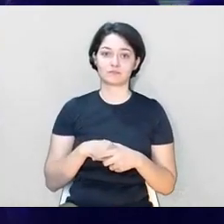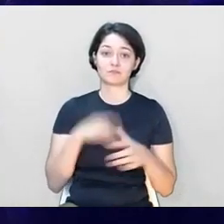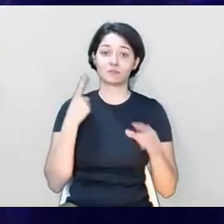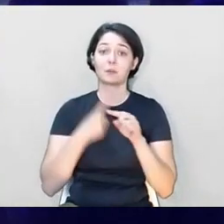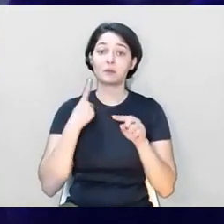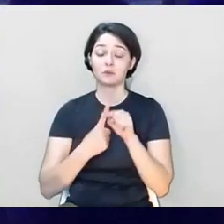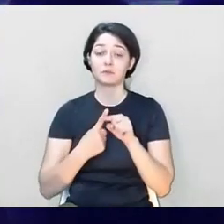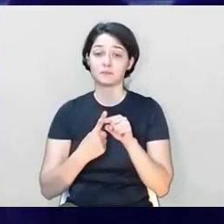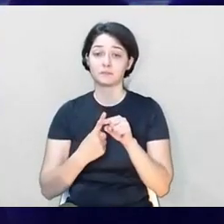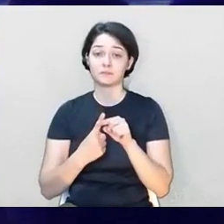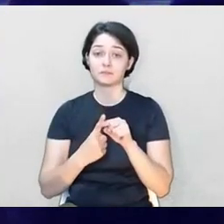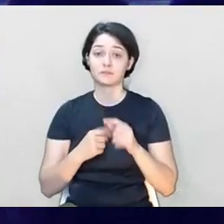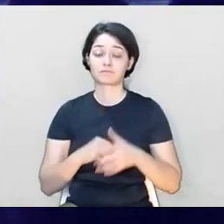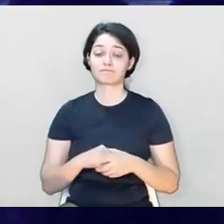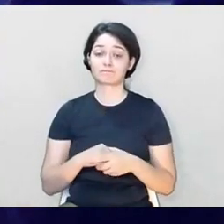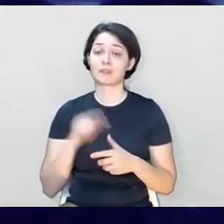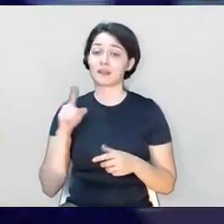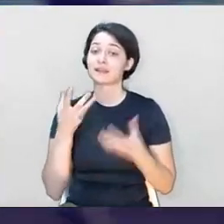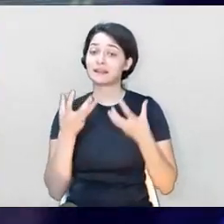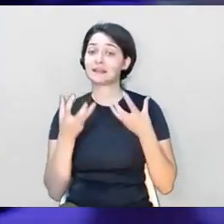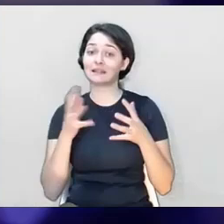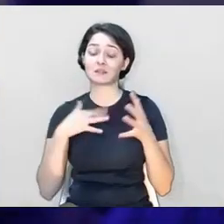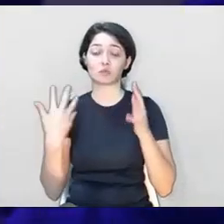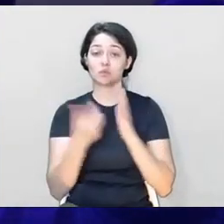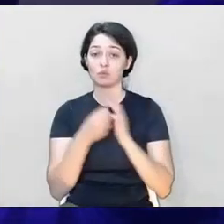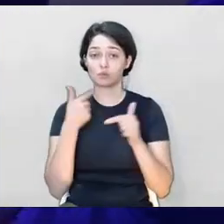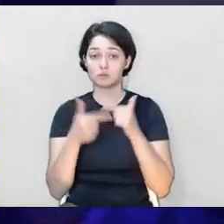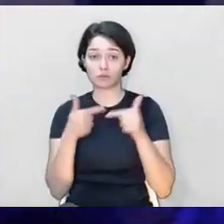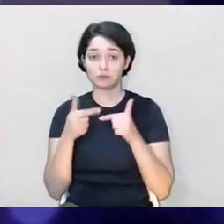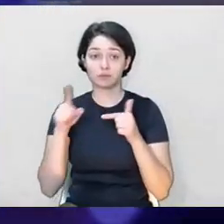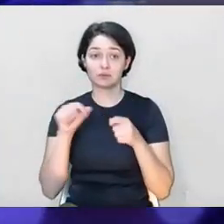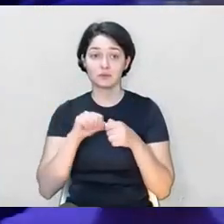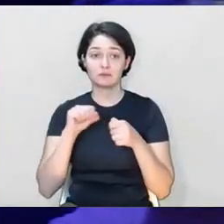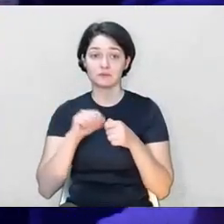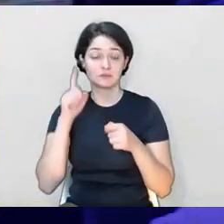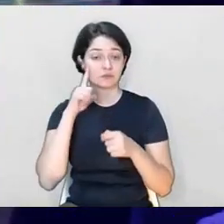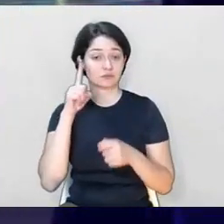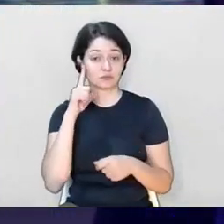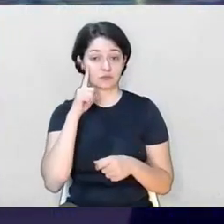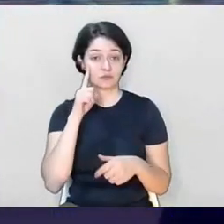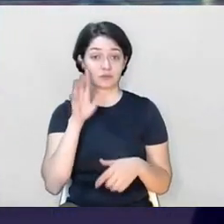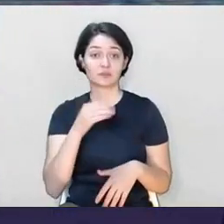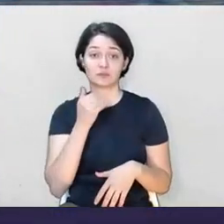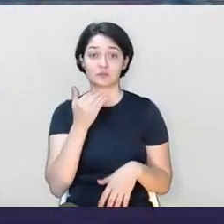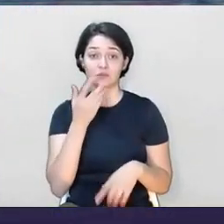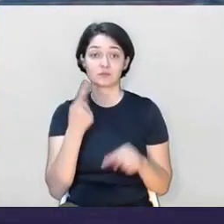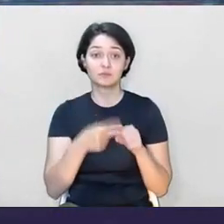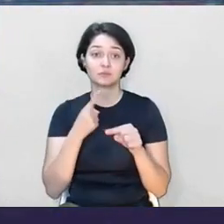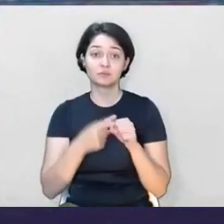very, basically, there was a lot of friction. He was over-frictioned. So all that interaction in his daily